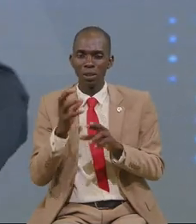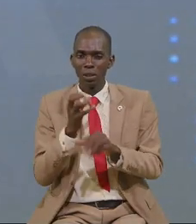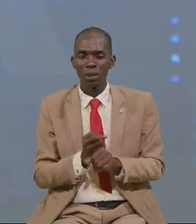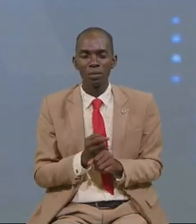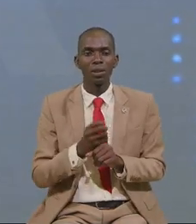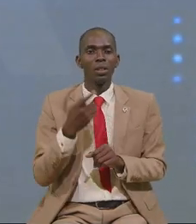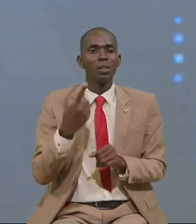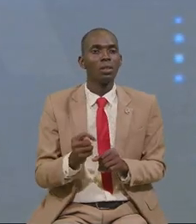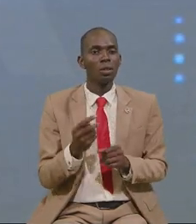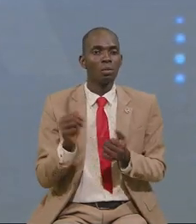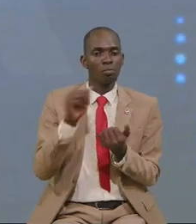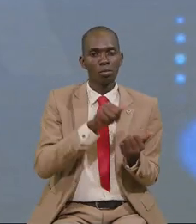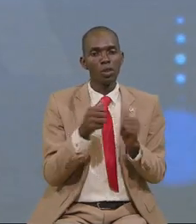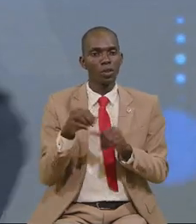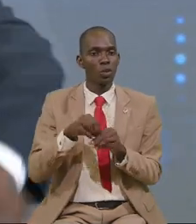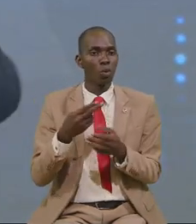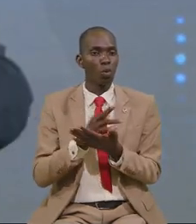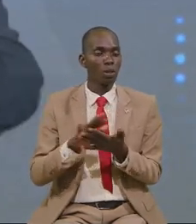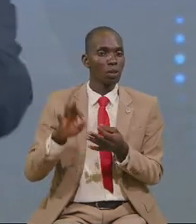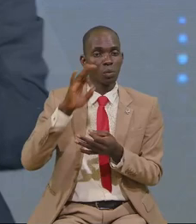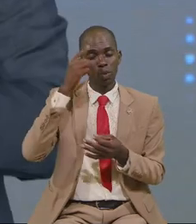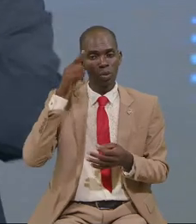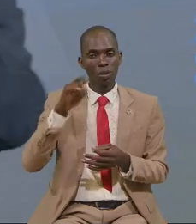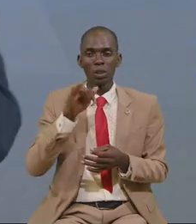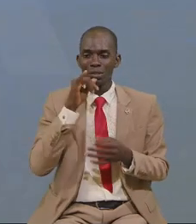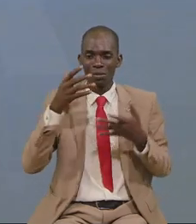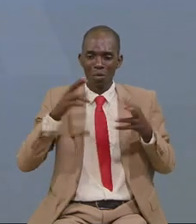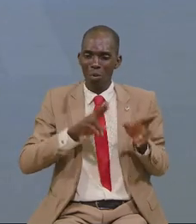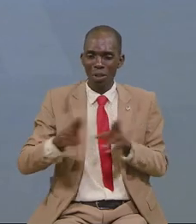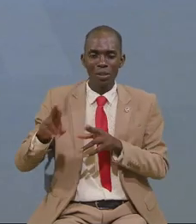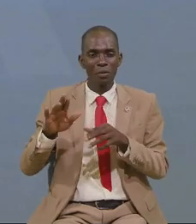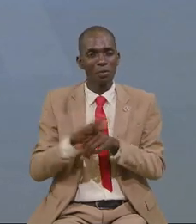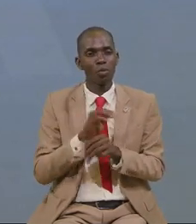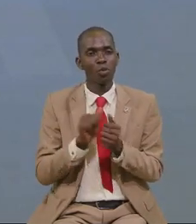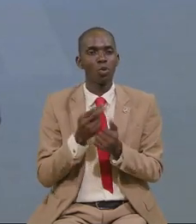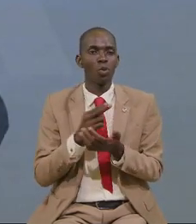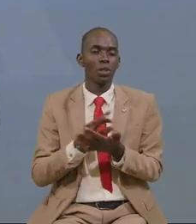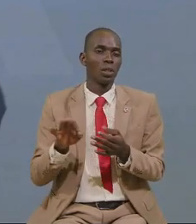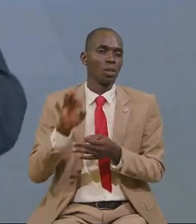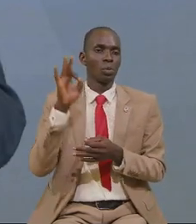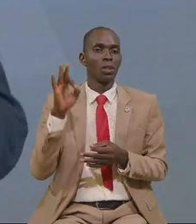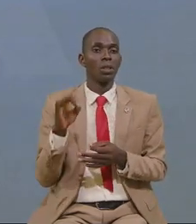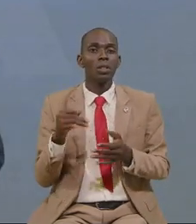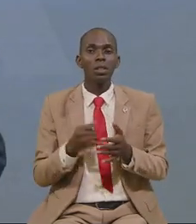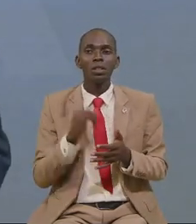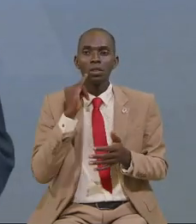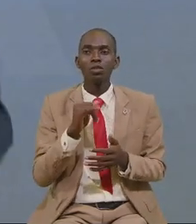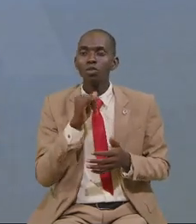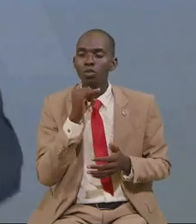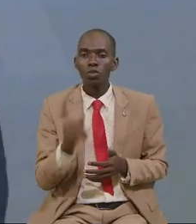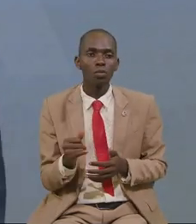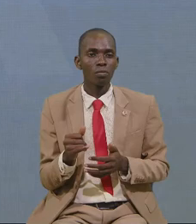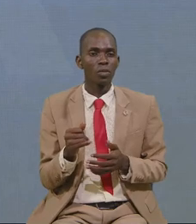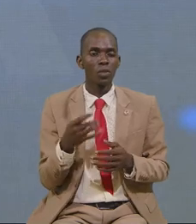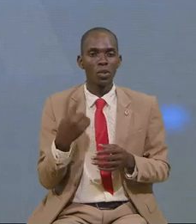was already filled with the Holy Ghost. Not that I'd already attained. It's not talking about gifts of the Spirit. Look